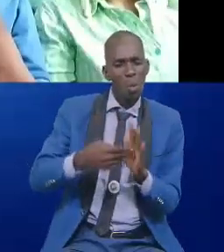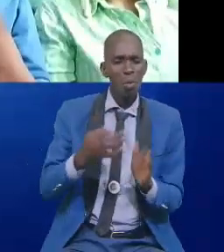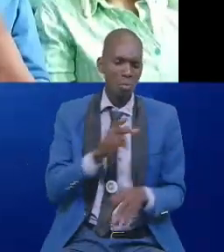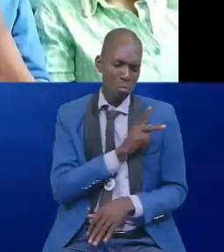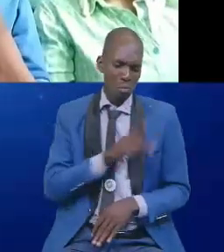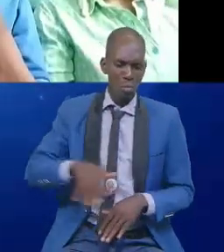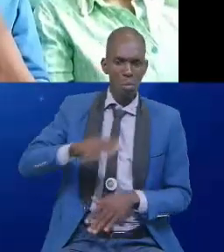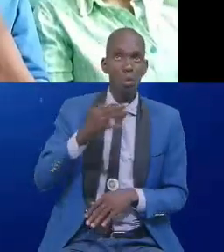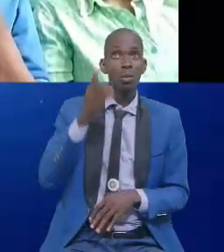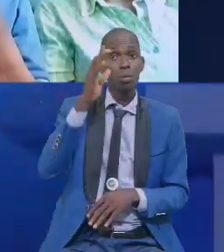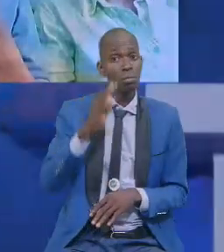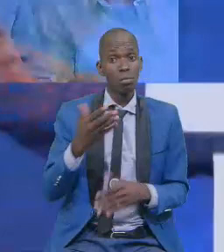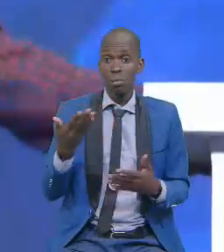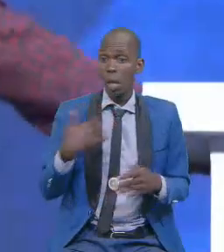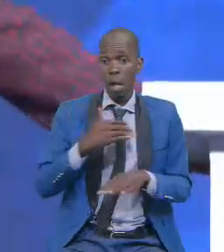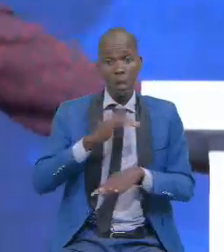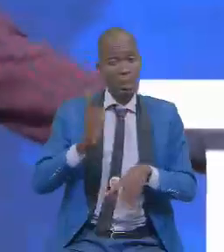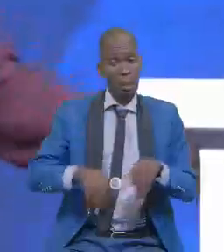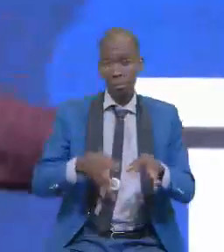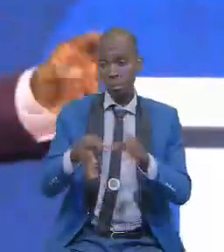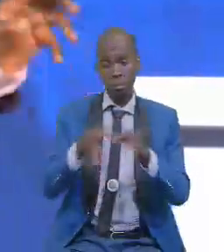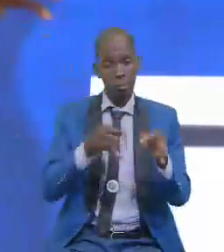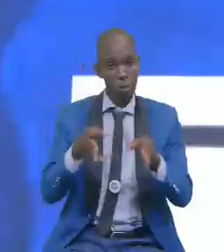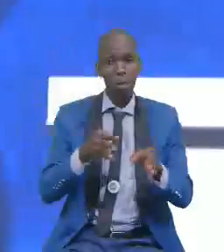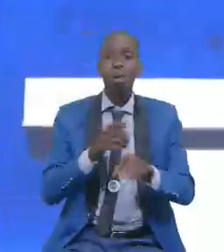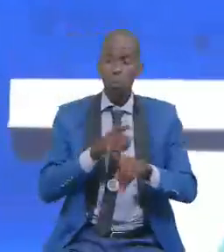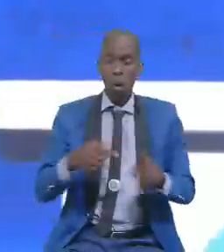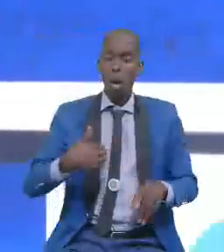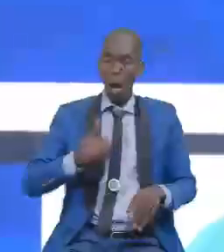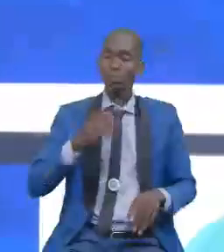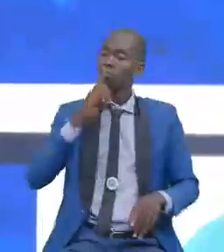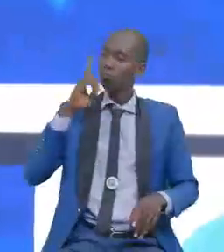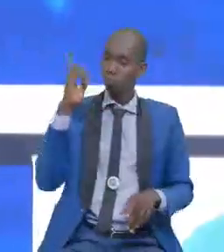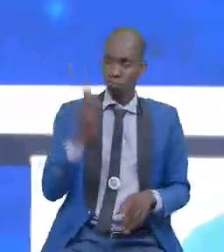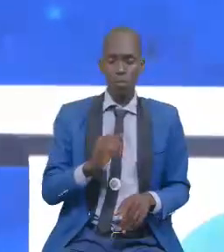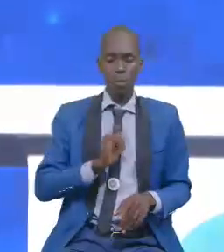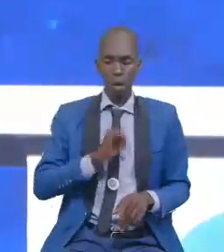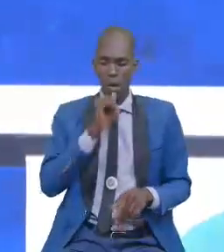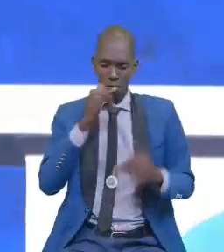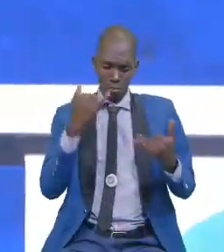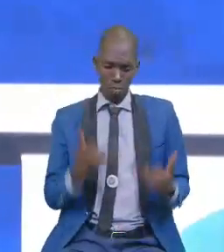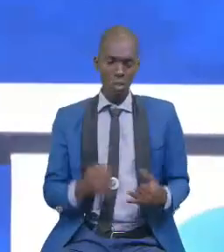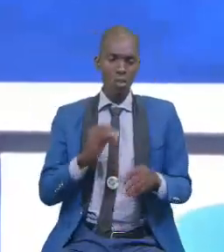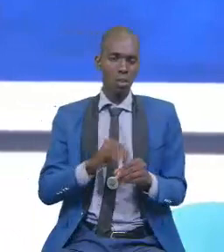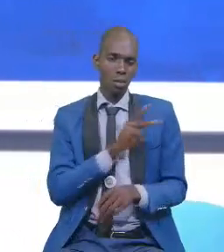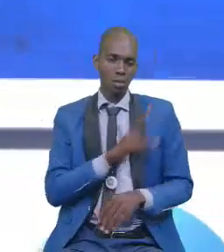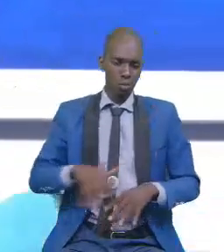said, Pastor, I don't know. All I know is I am now in the kingdom of